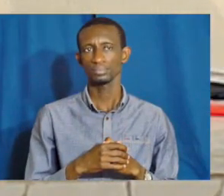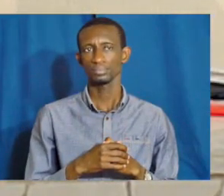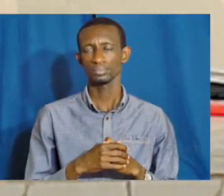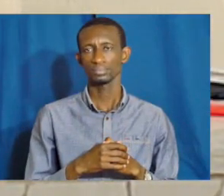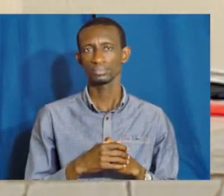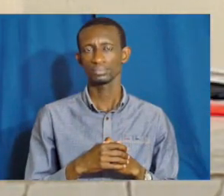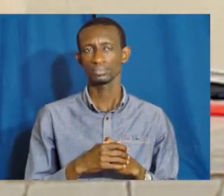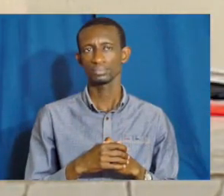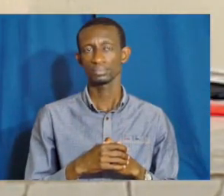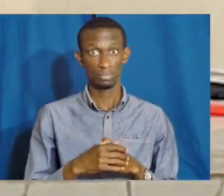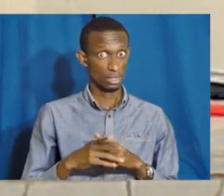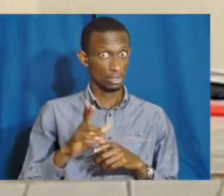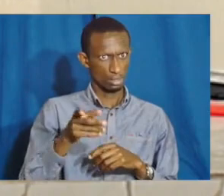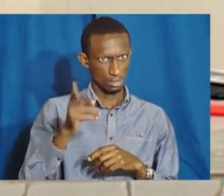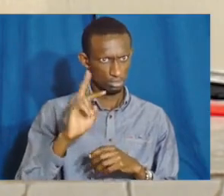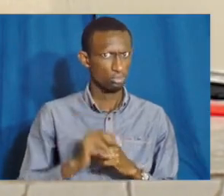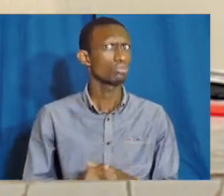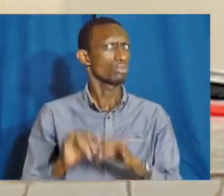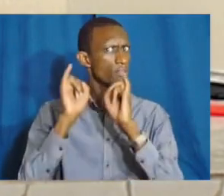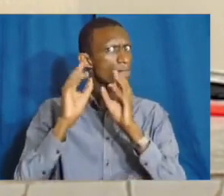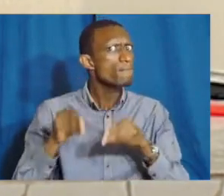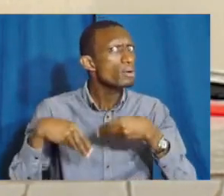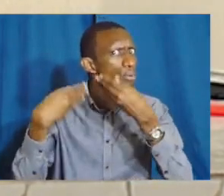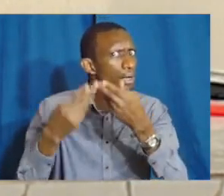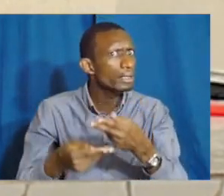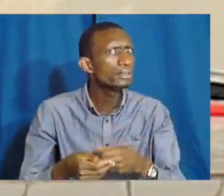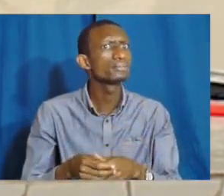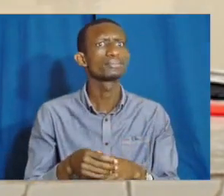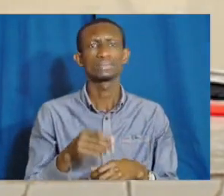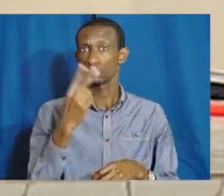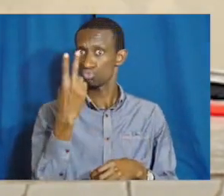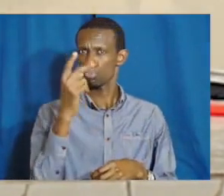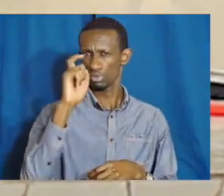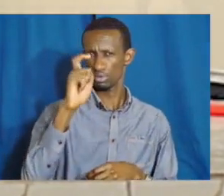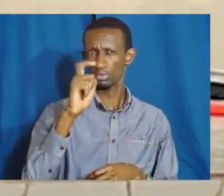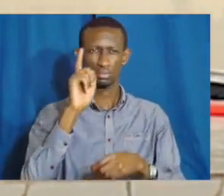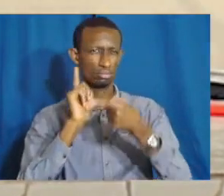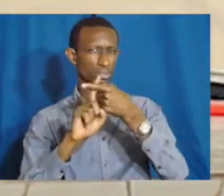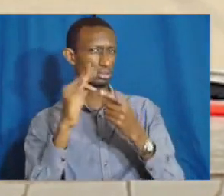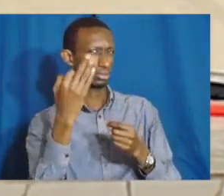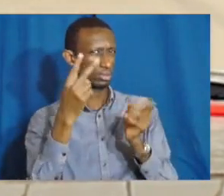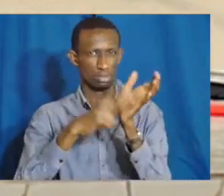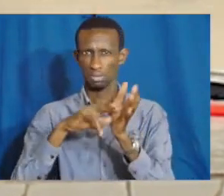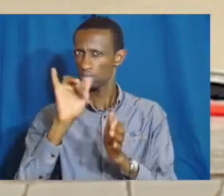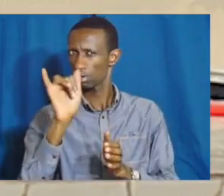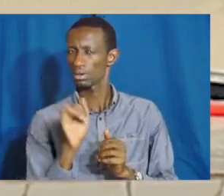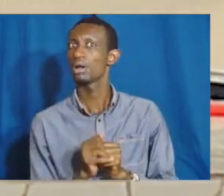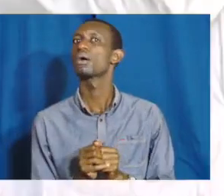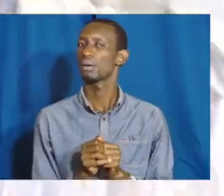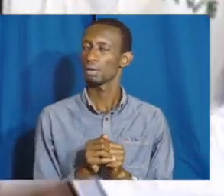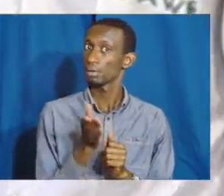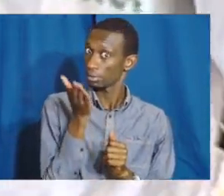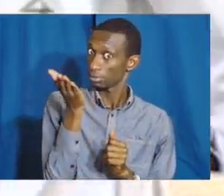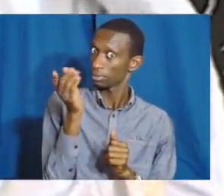If you are given 2x plus 3 equals y, of course, this one is not written in a